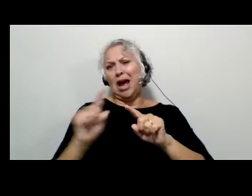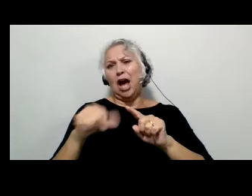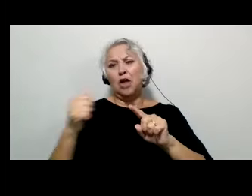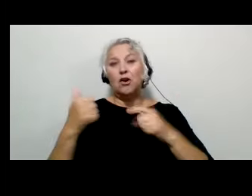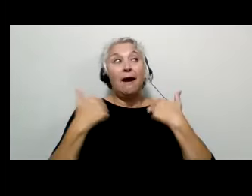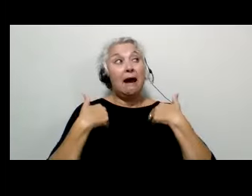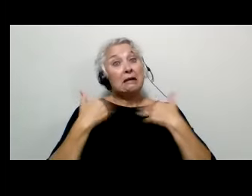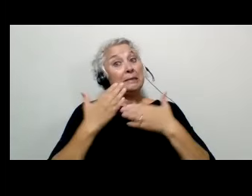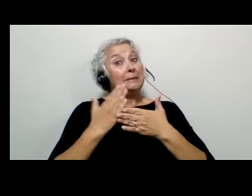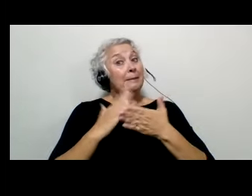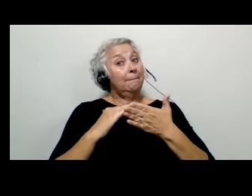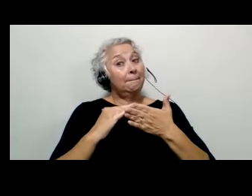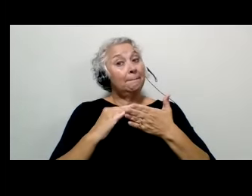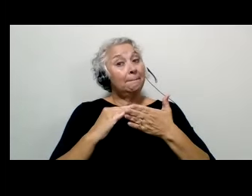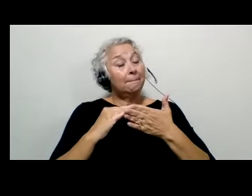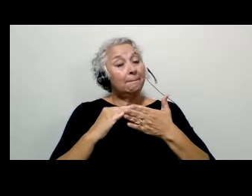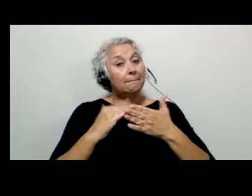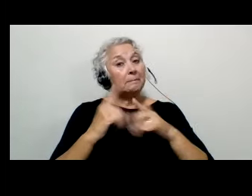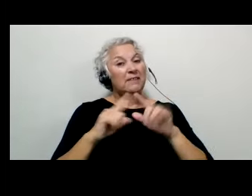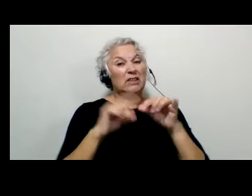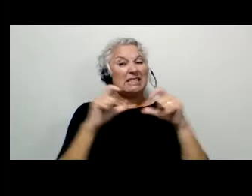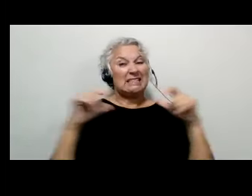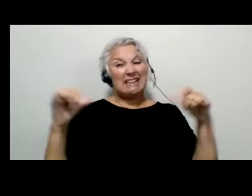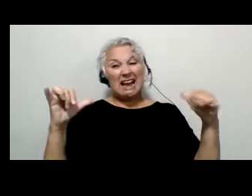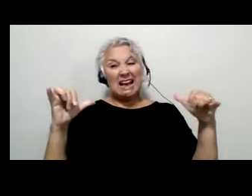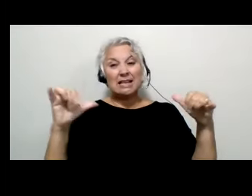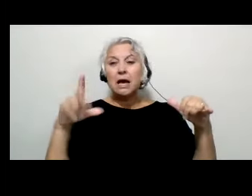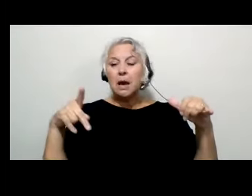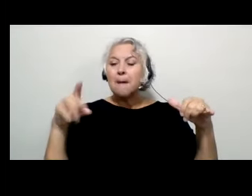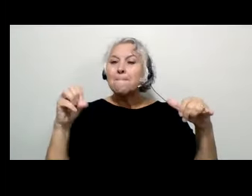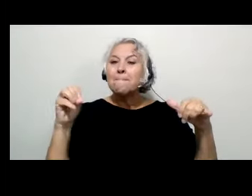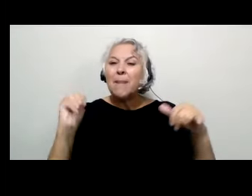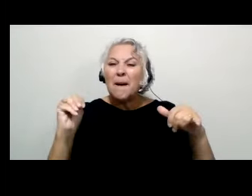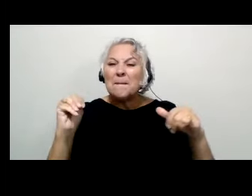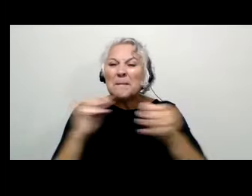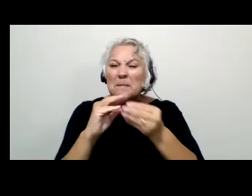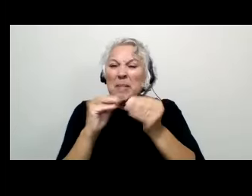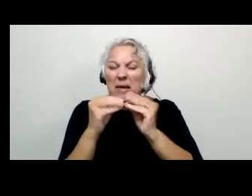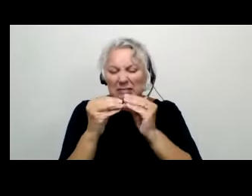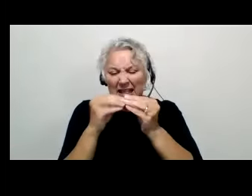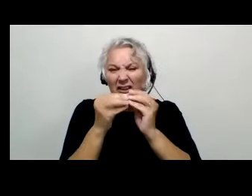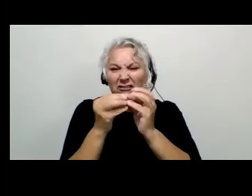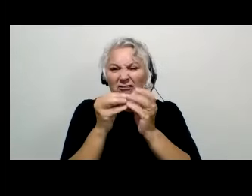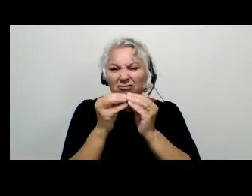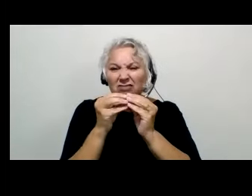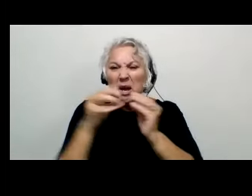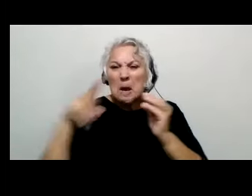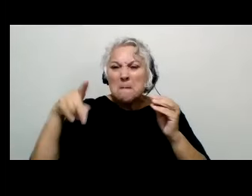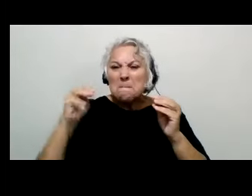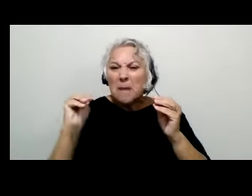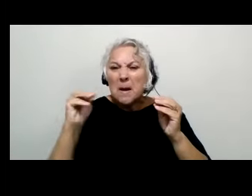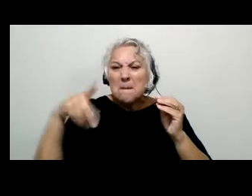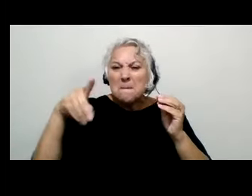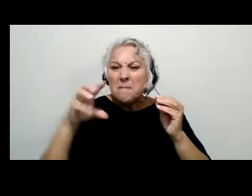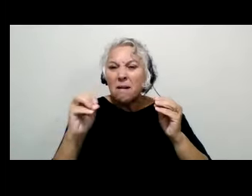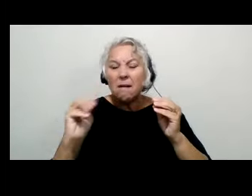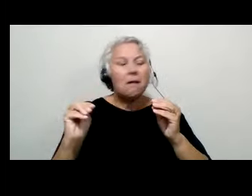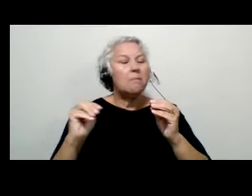some that are different size pom-poms, some that are